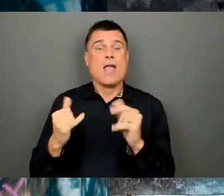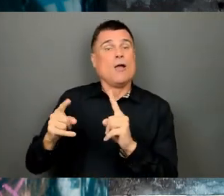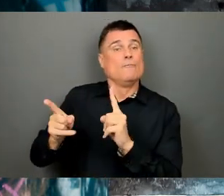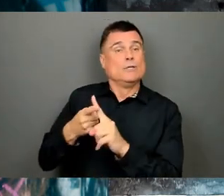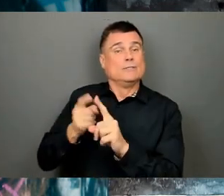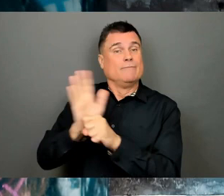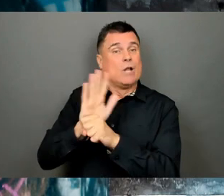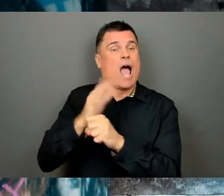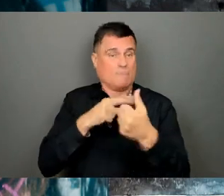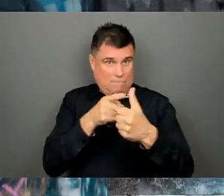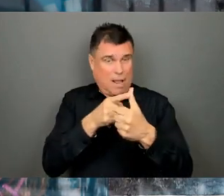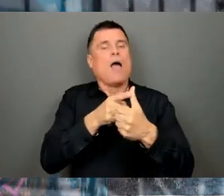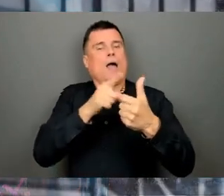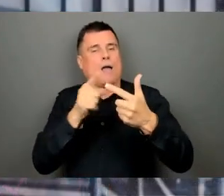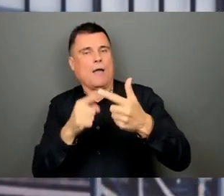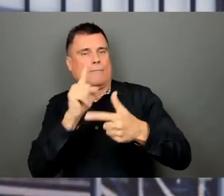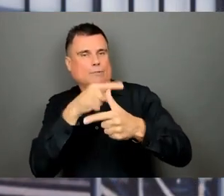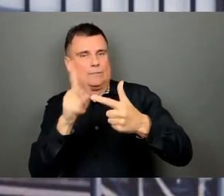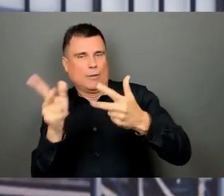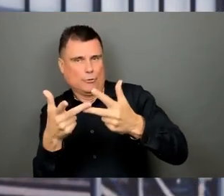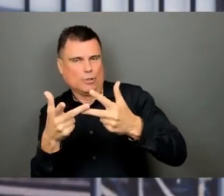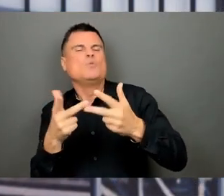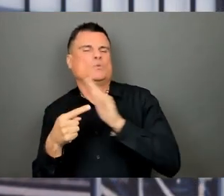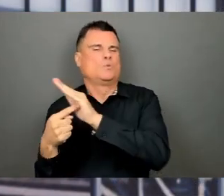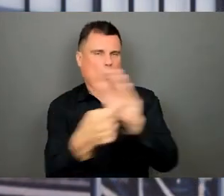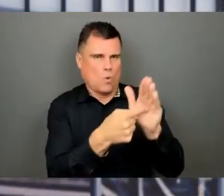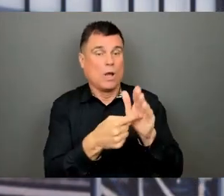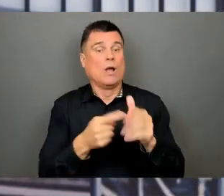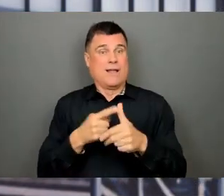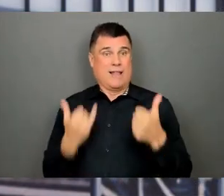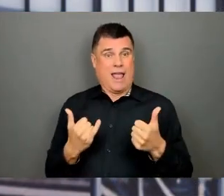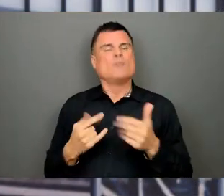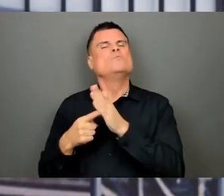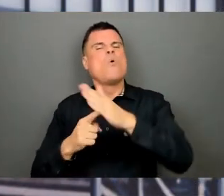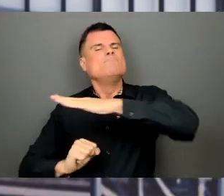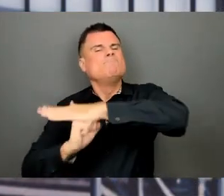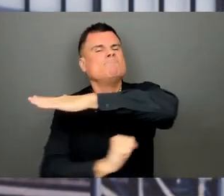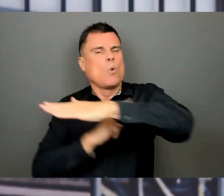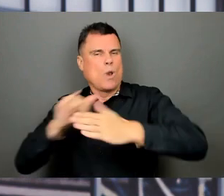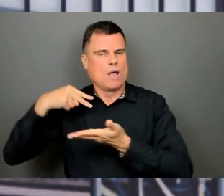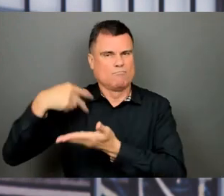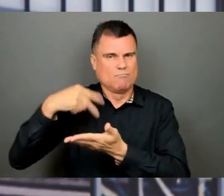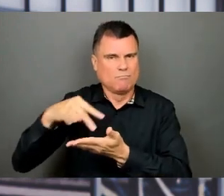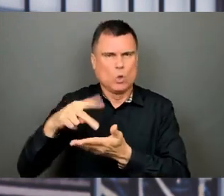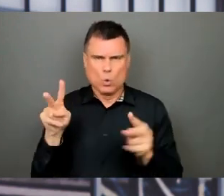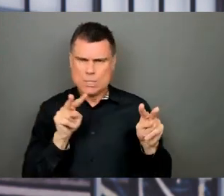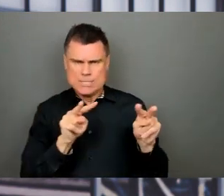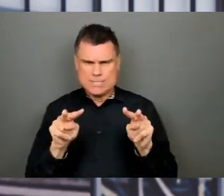few foundational hip-hop moves with you. We hope that you add your own style and unique creativity while you practice these